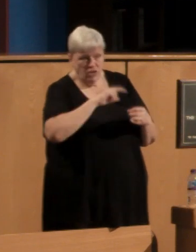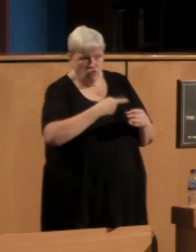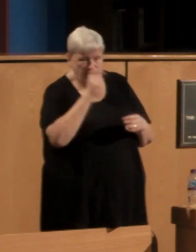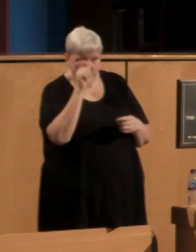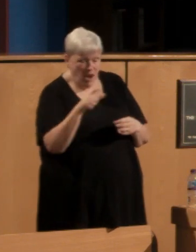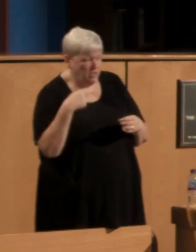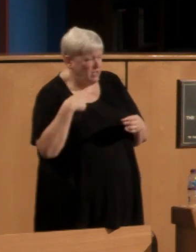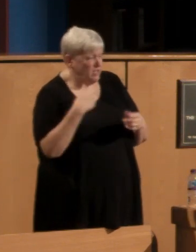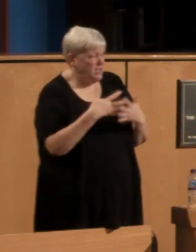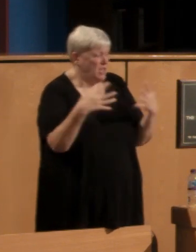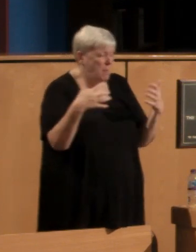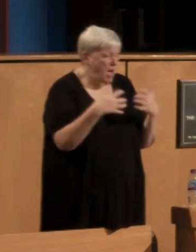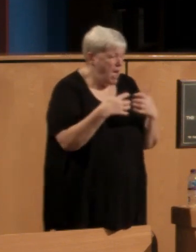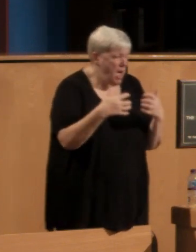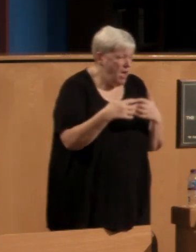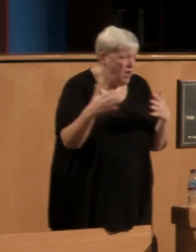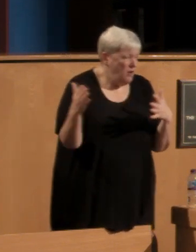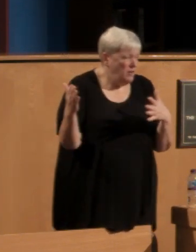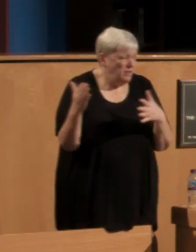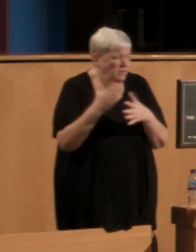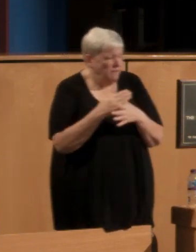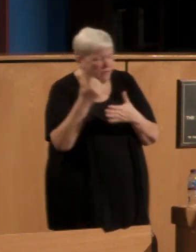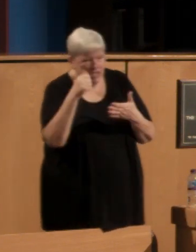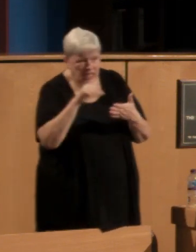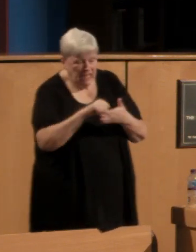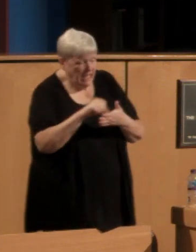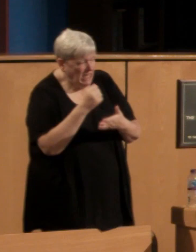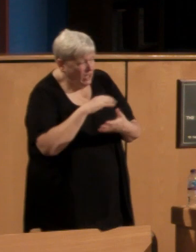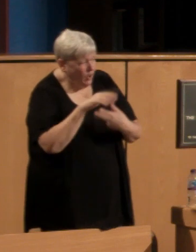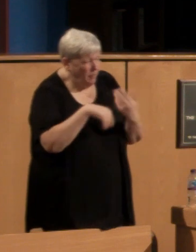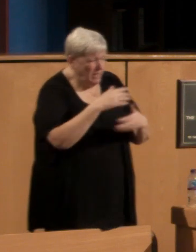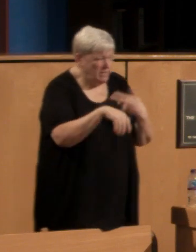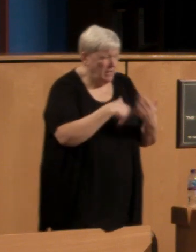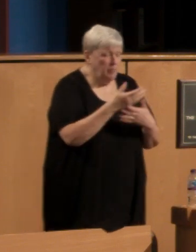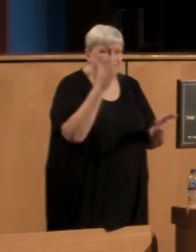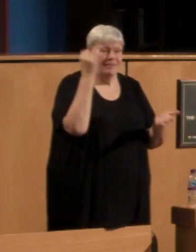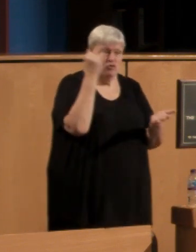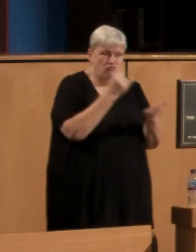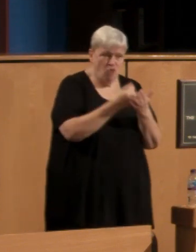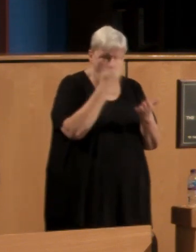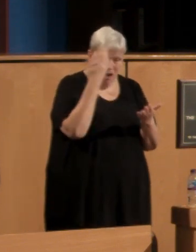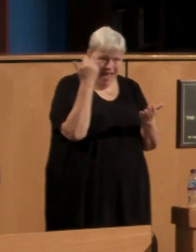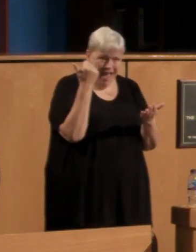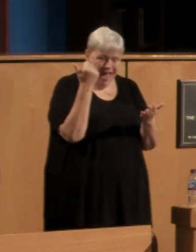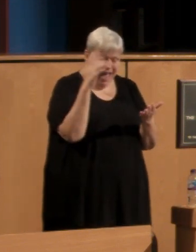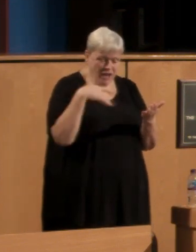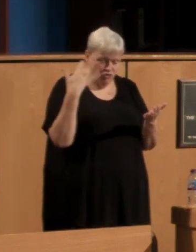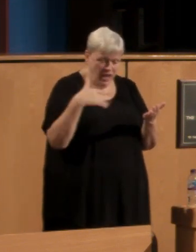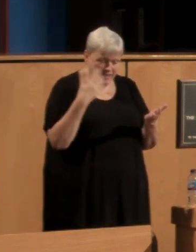and somehow the first letter got mixed up and ended up at this address of this older trans person, and they start this letter